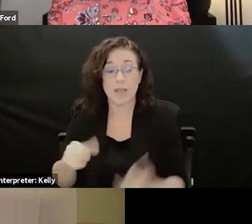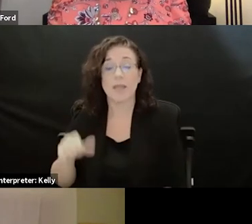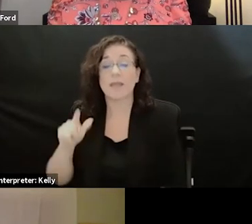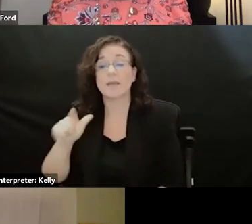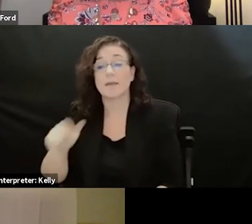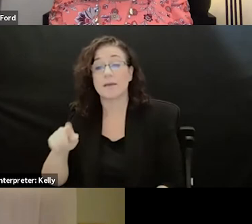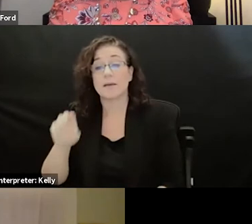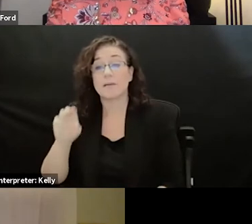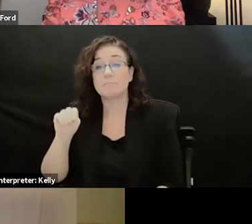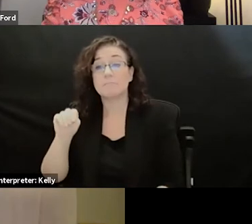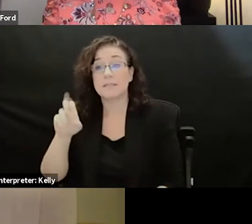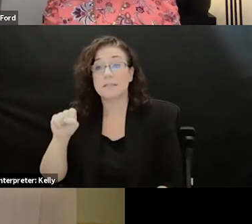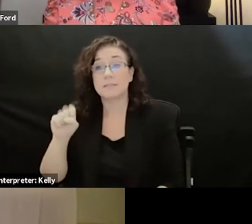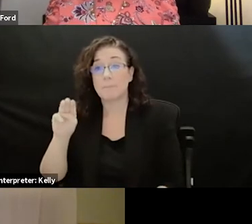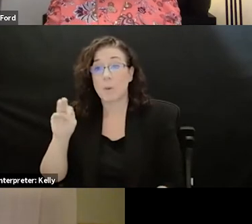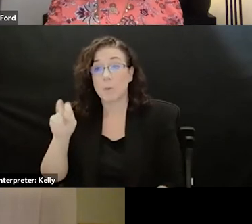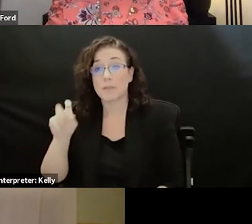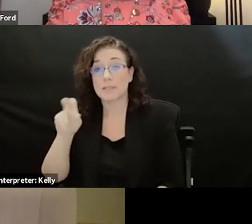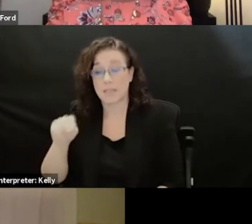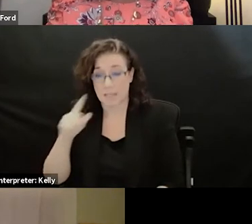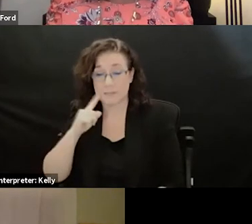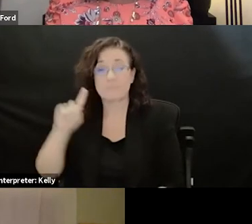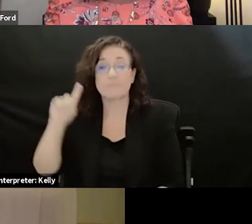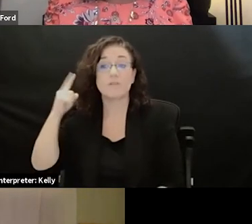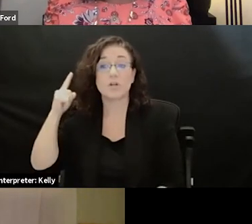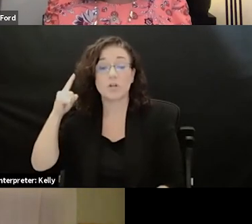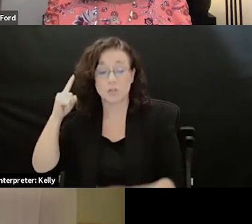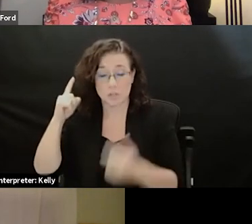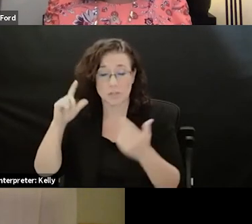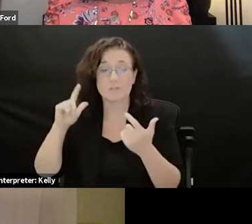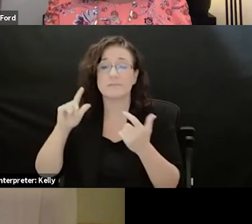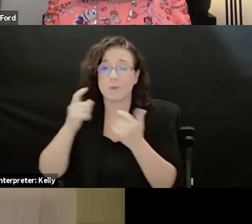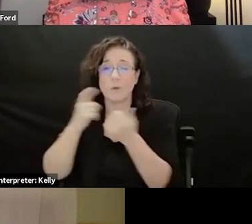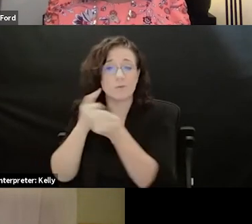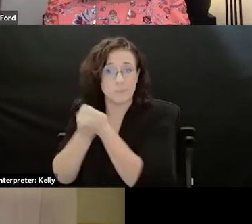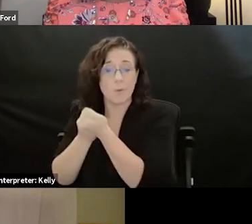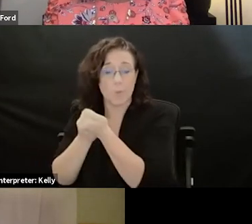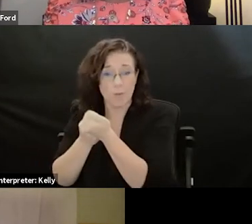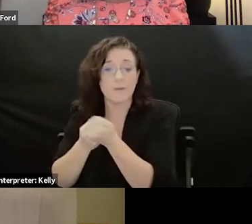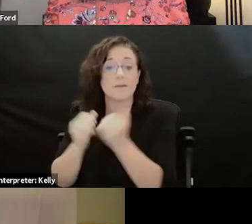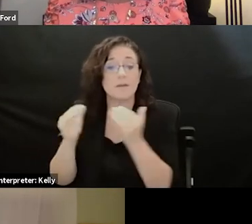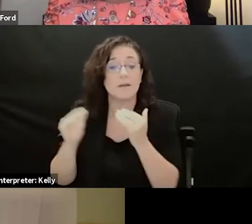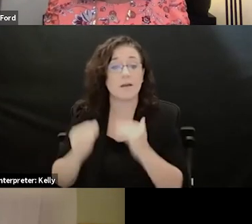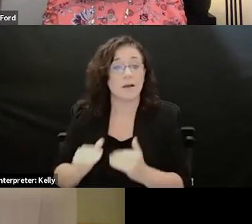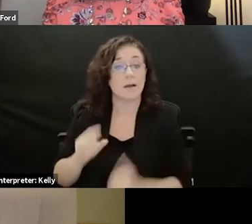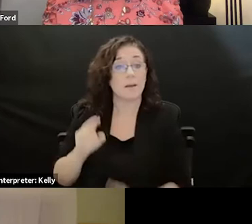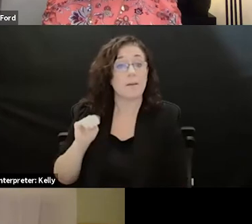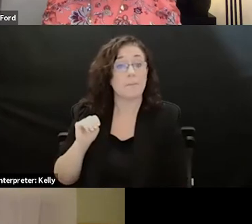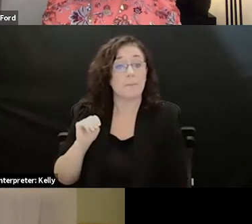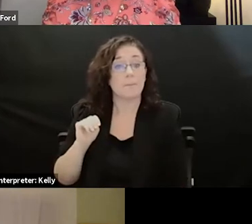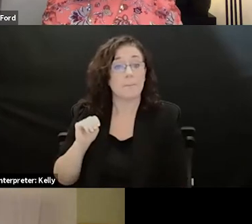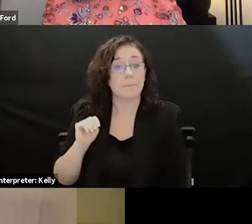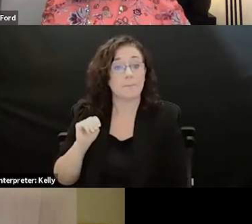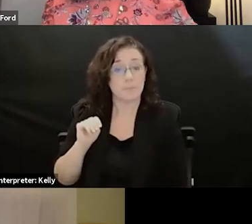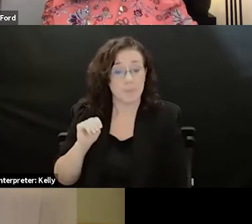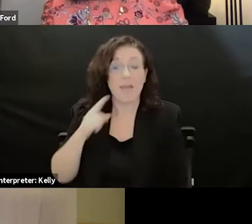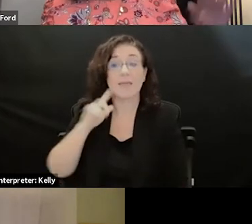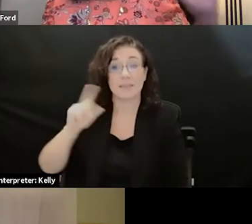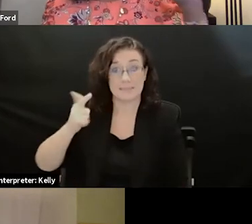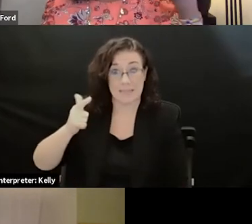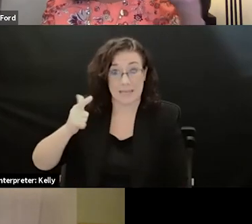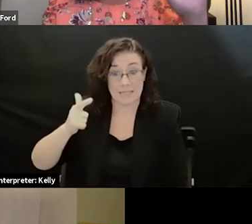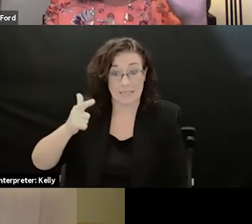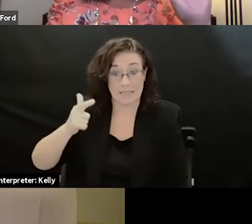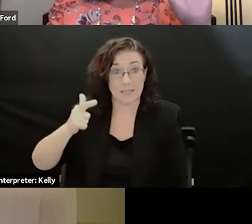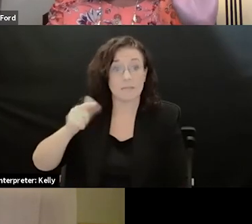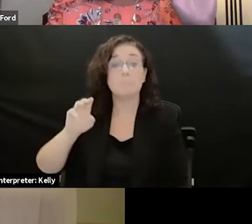second thank you miss munoz and so all in favor of approving the consent agenda please signify by saying i am raising